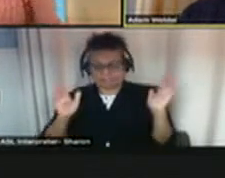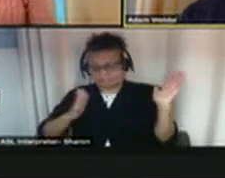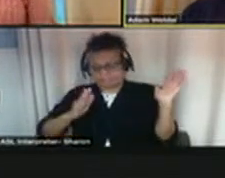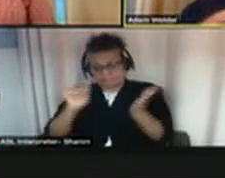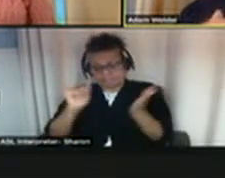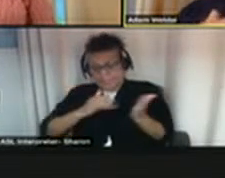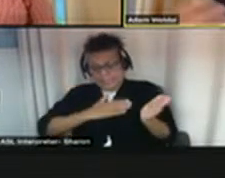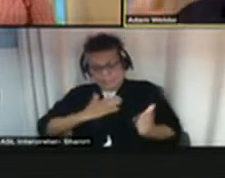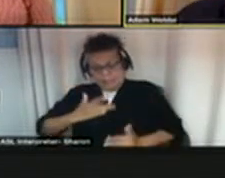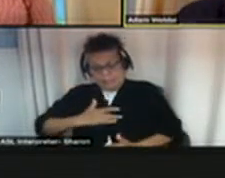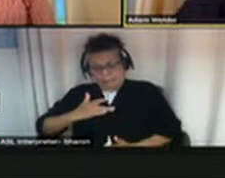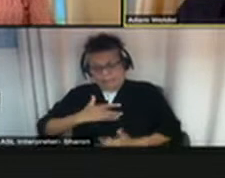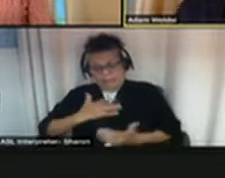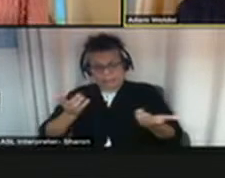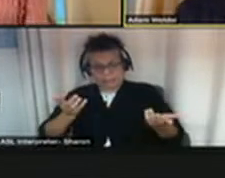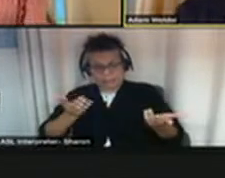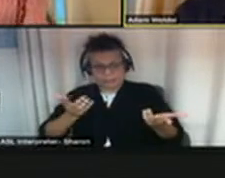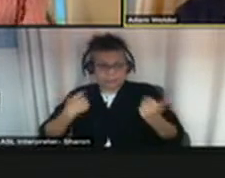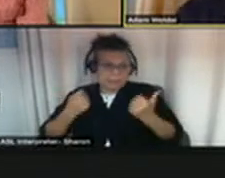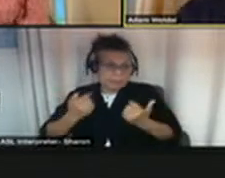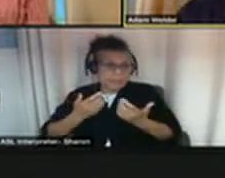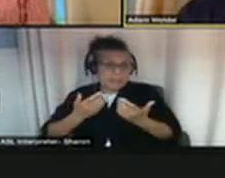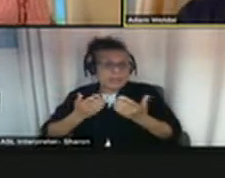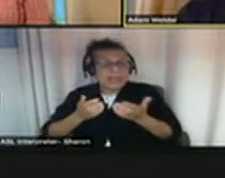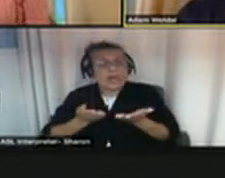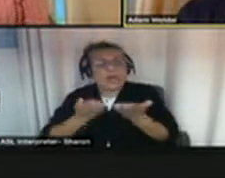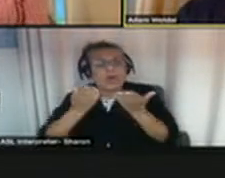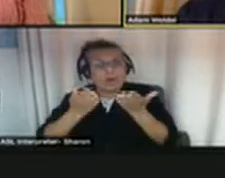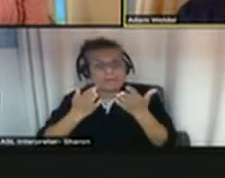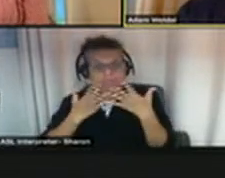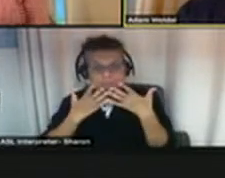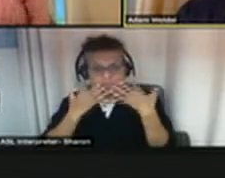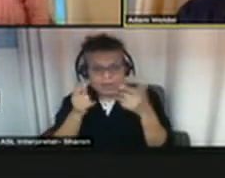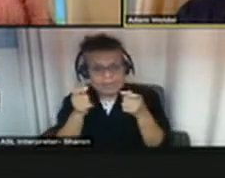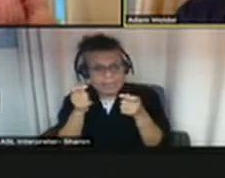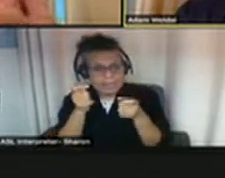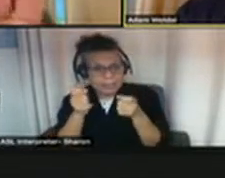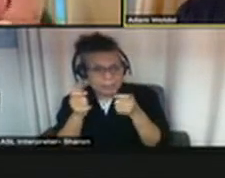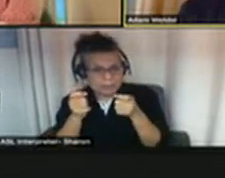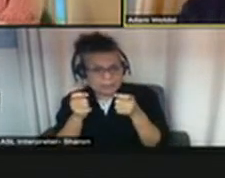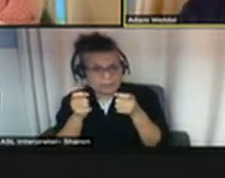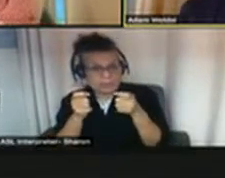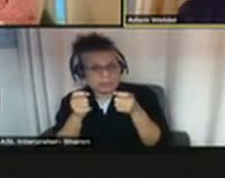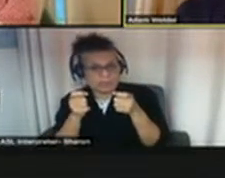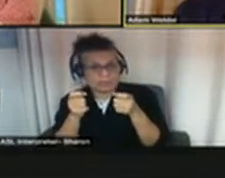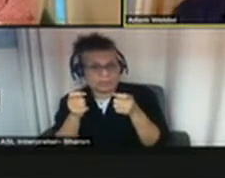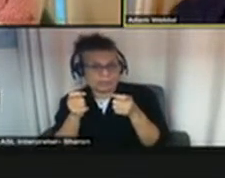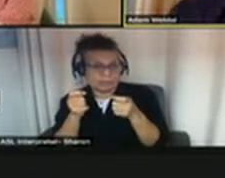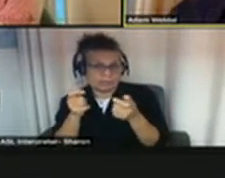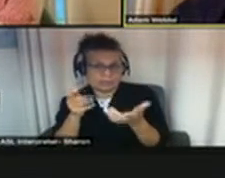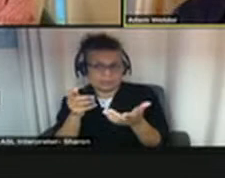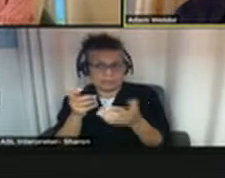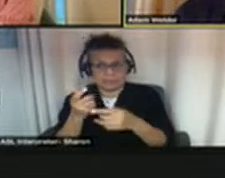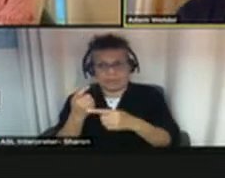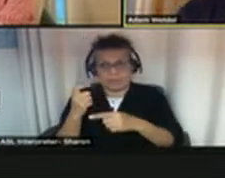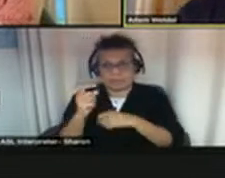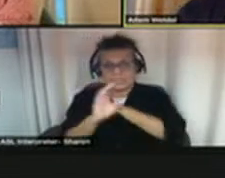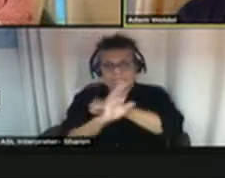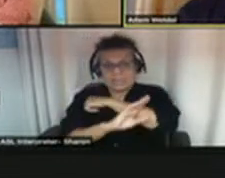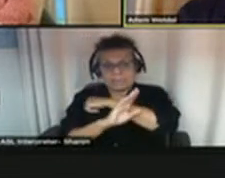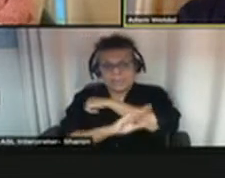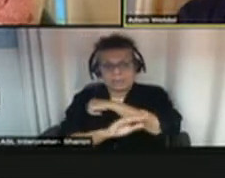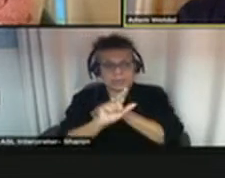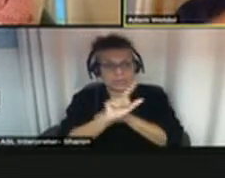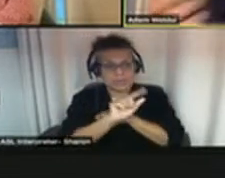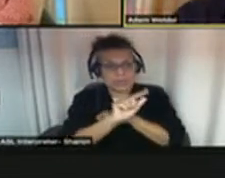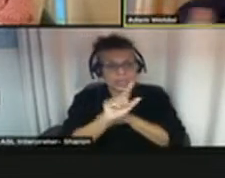do think I would offer a friendly amendment to, revise the policy we voted on in September of 2020